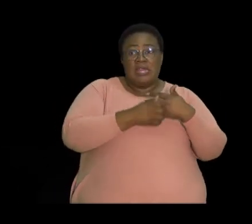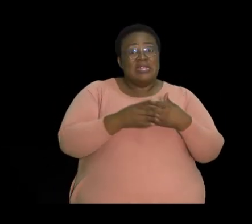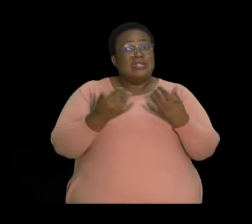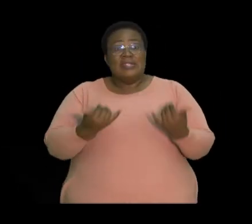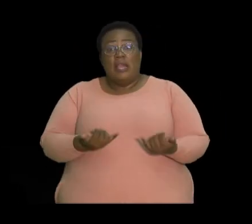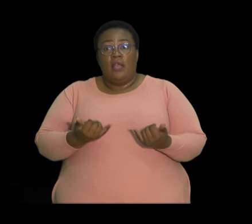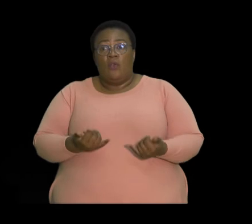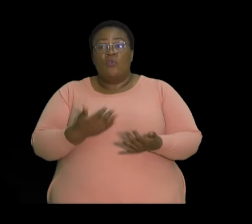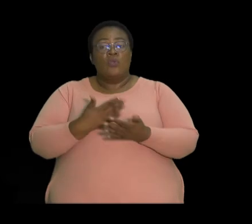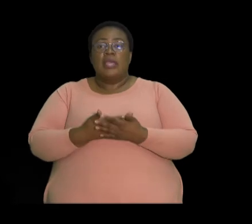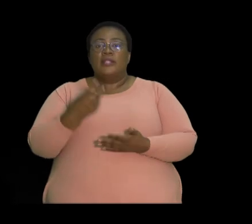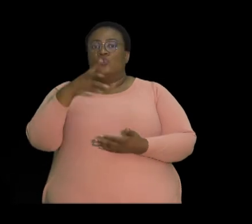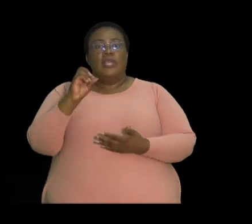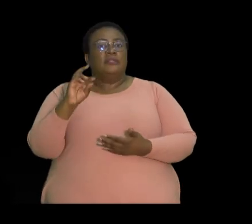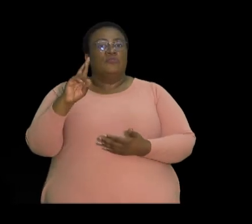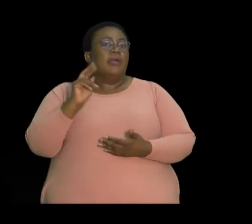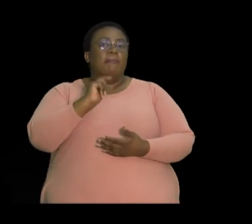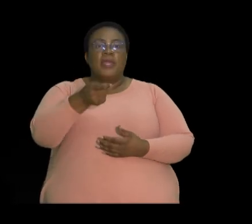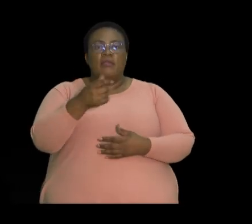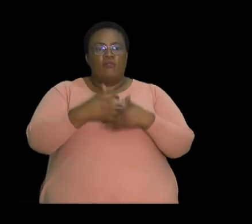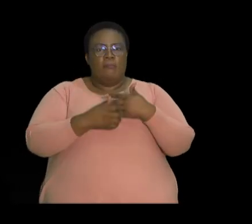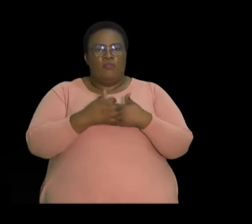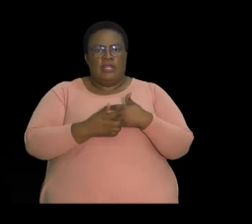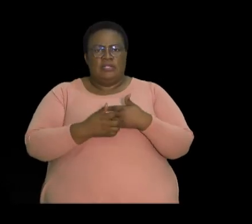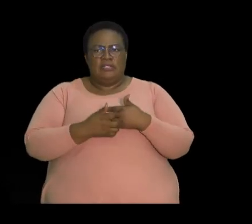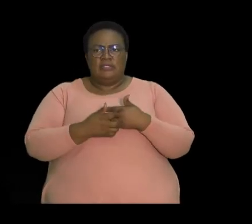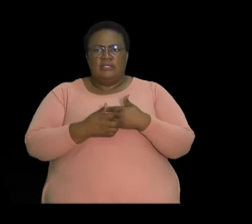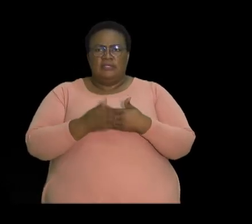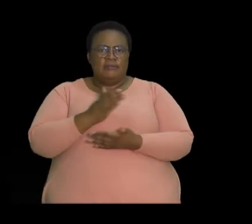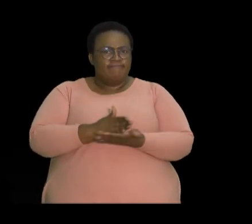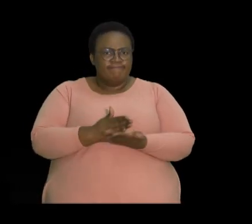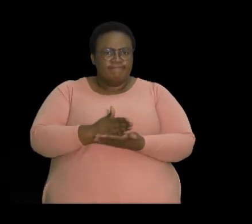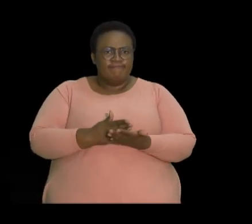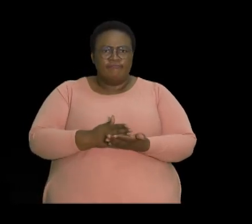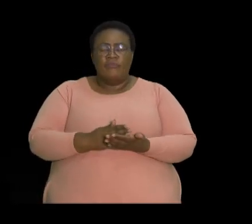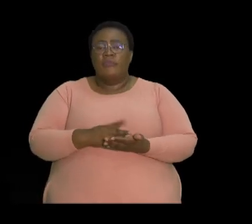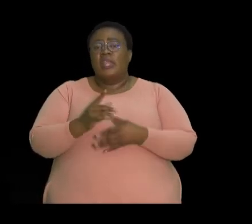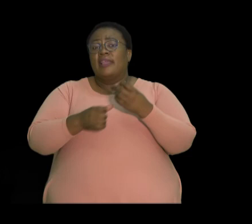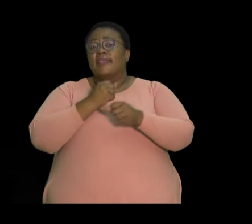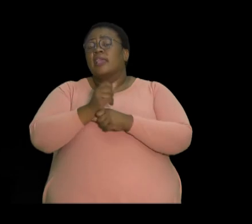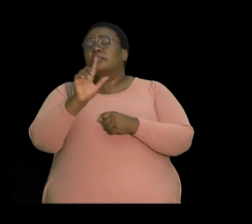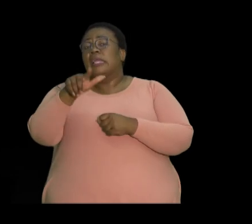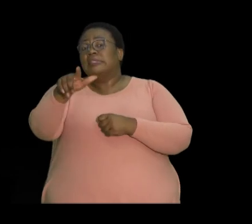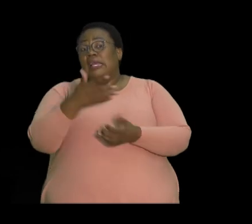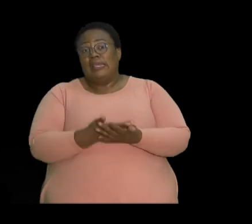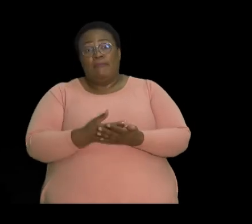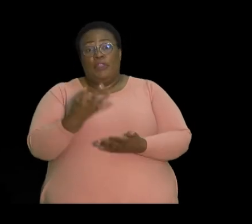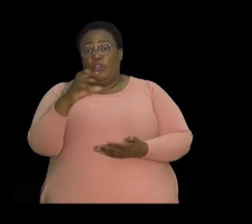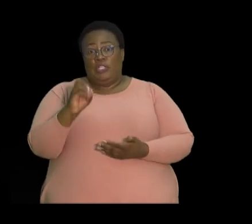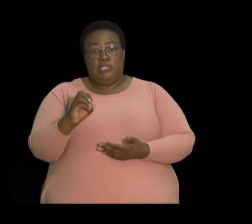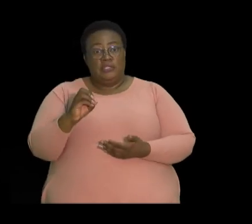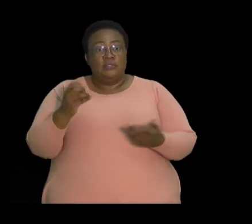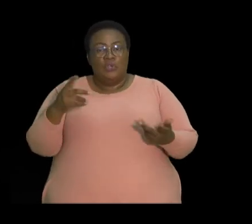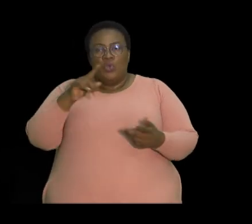years ago, and now we can be buying bread for like 20 rands. And you know, years to come, it will be like 30 rands to